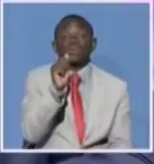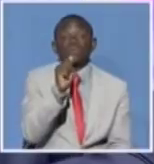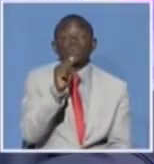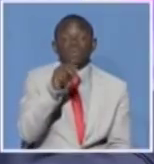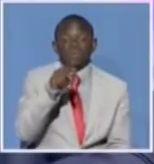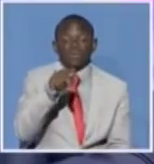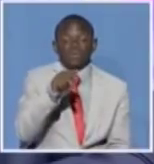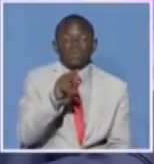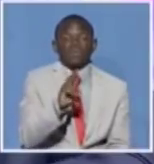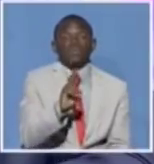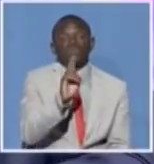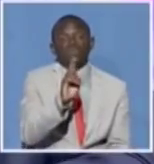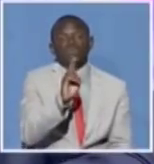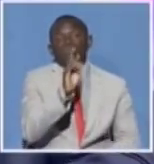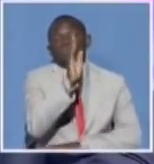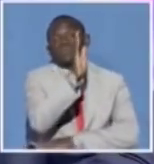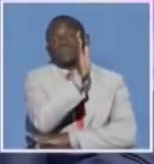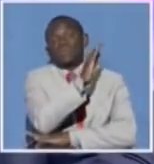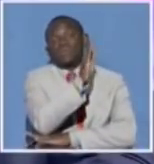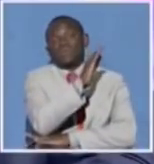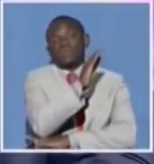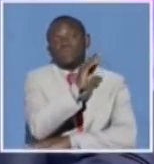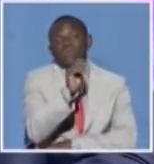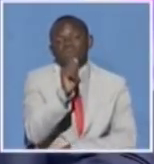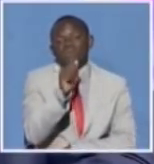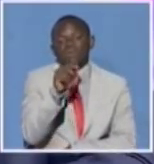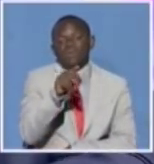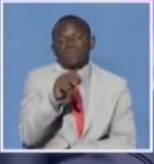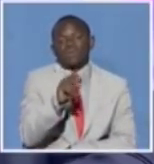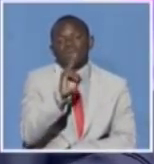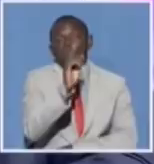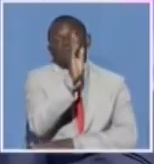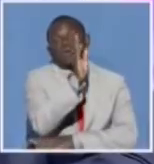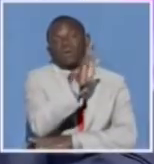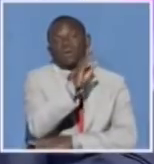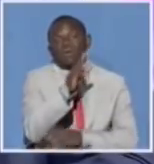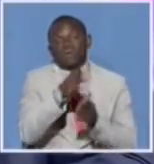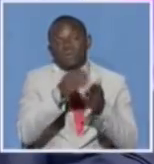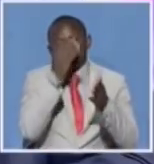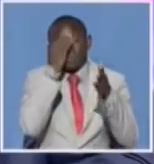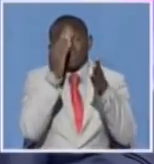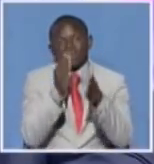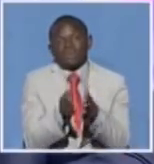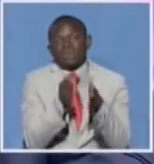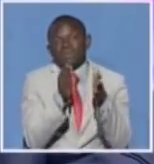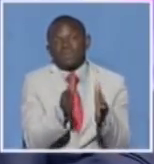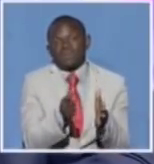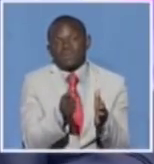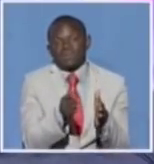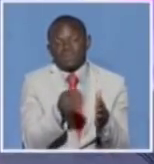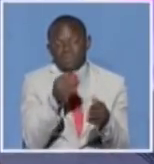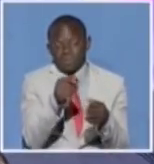educational system, teachers used to assist the learners and in terms